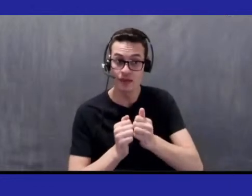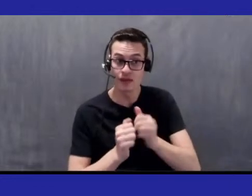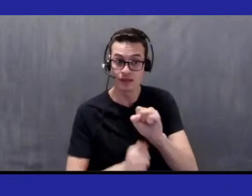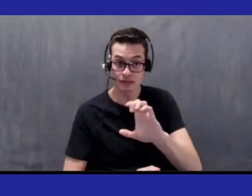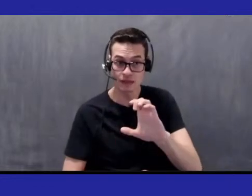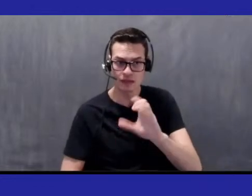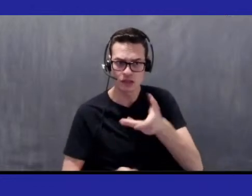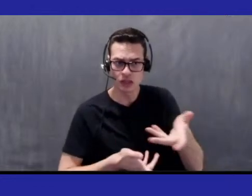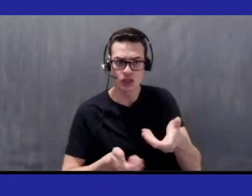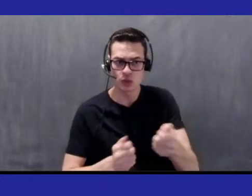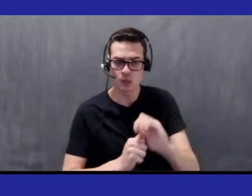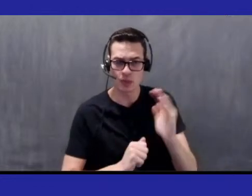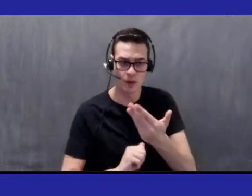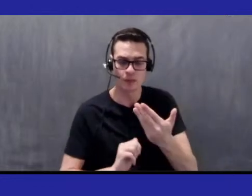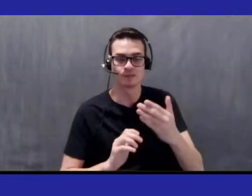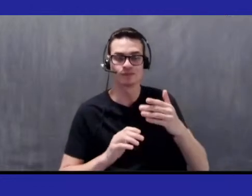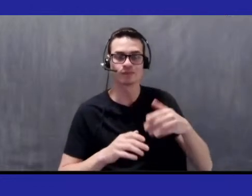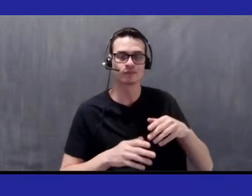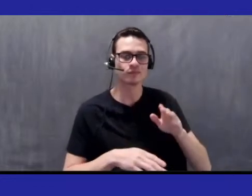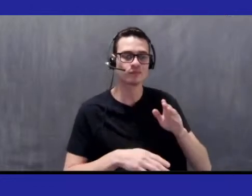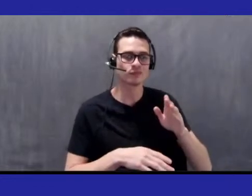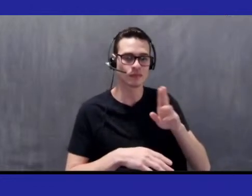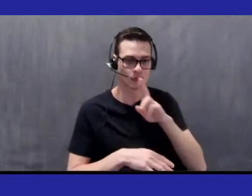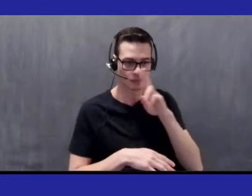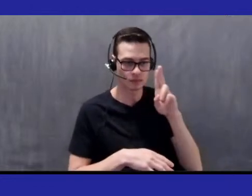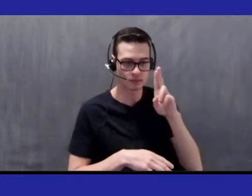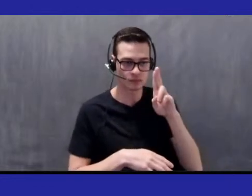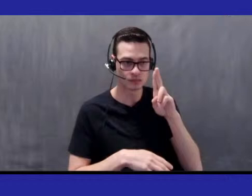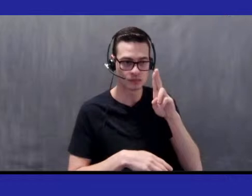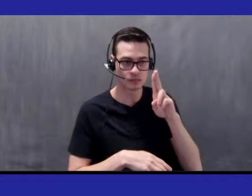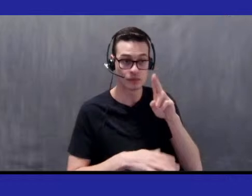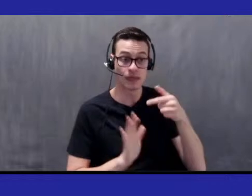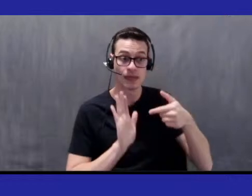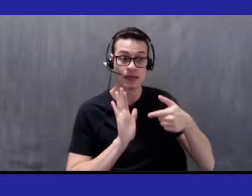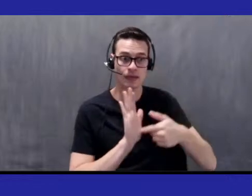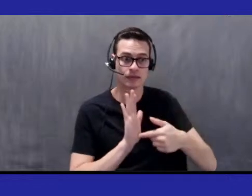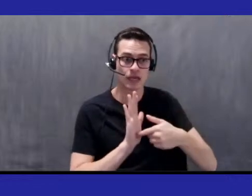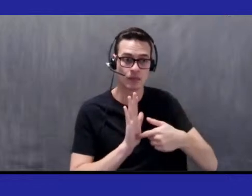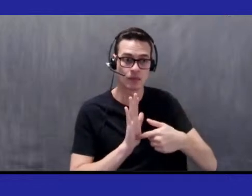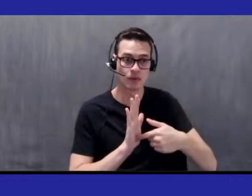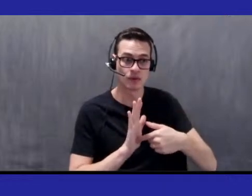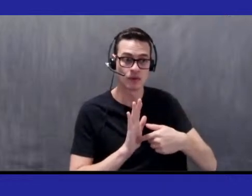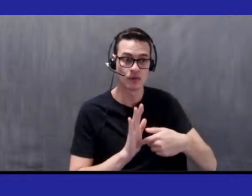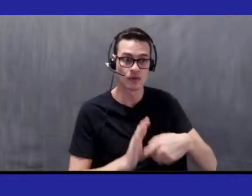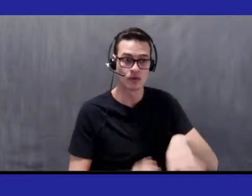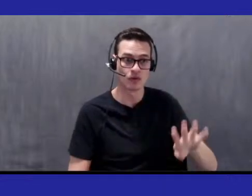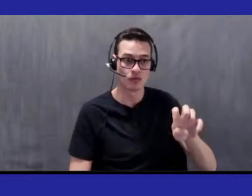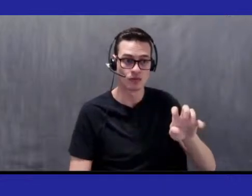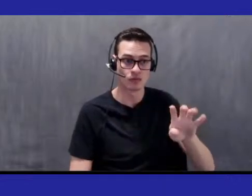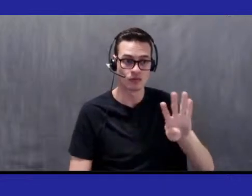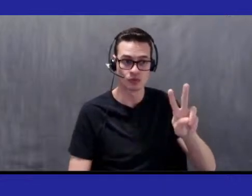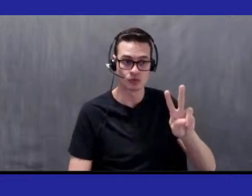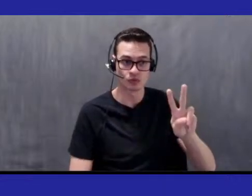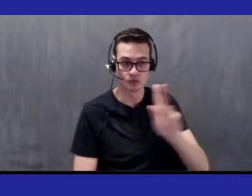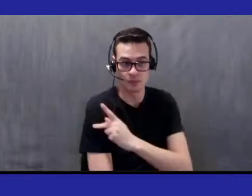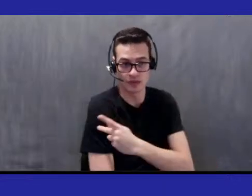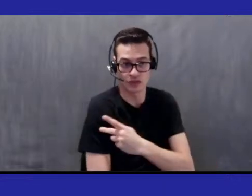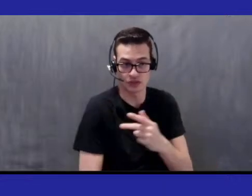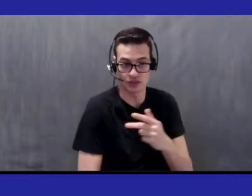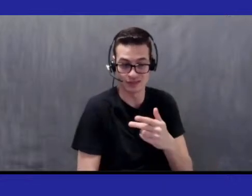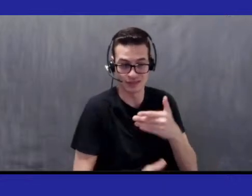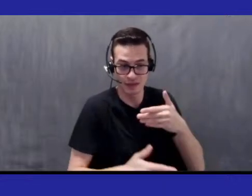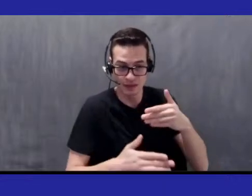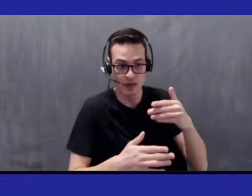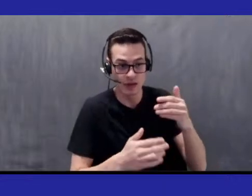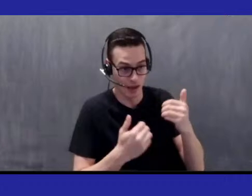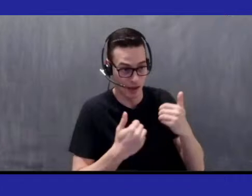there's 442 patients attributed to that facility in 2023 and 283 admissions,